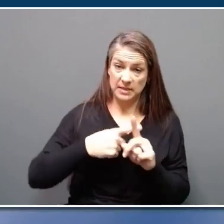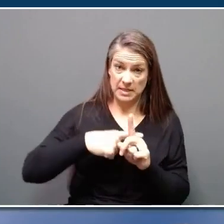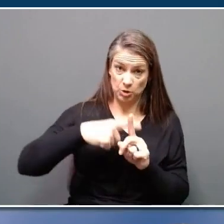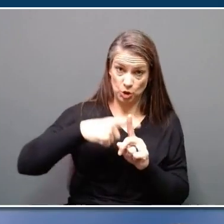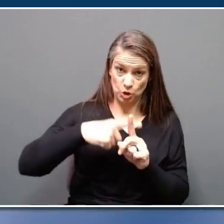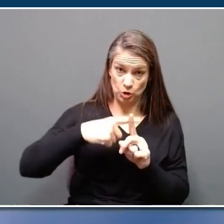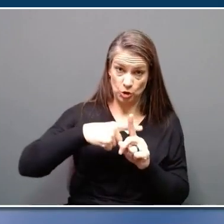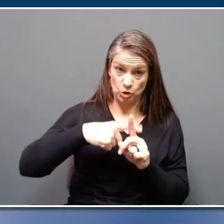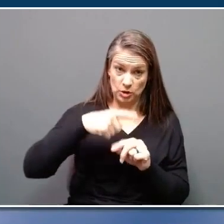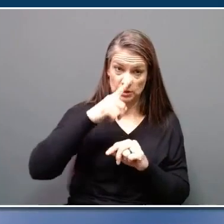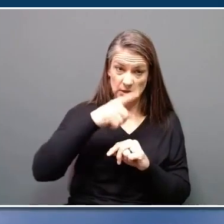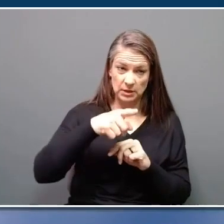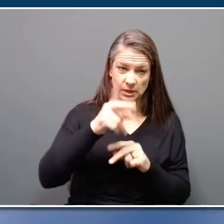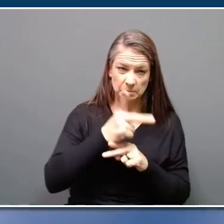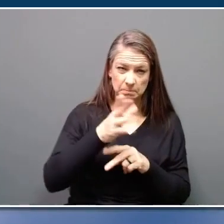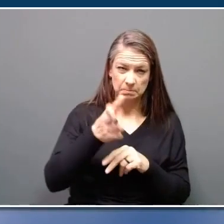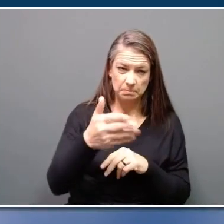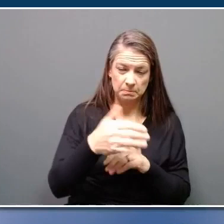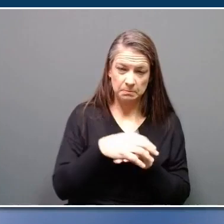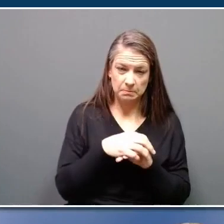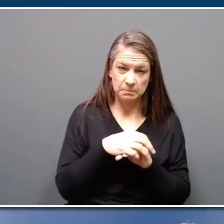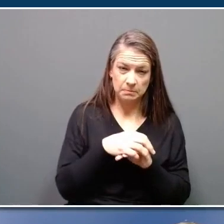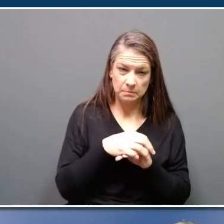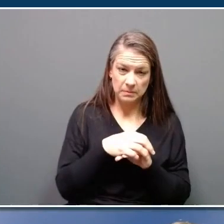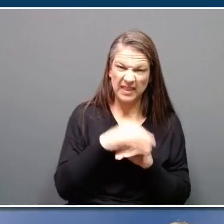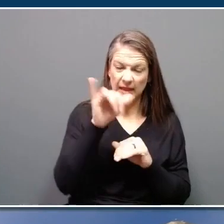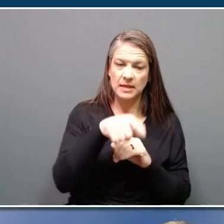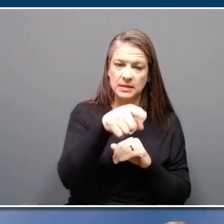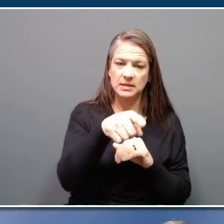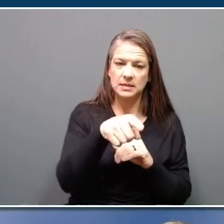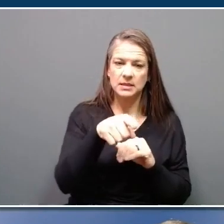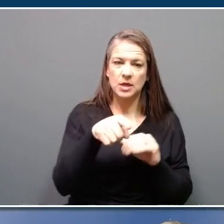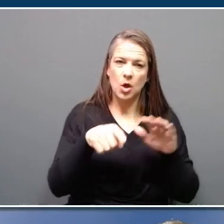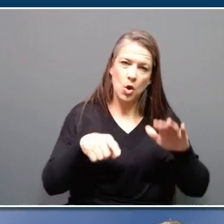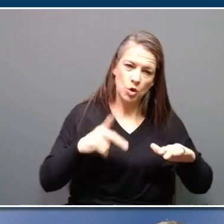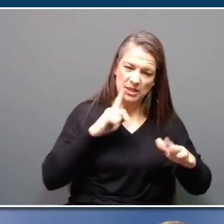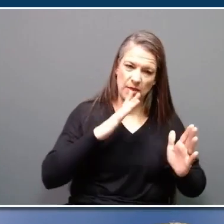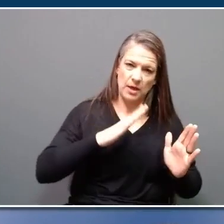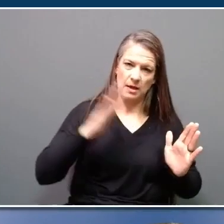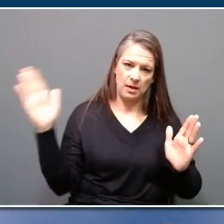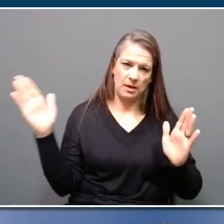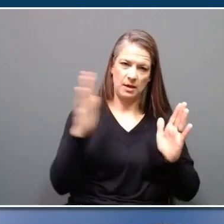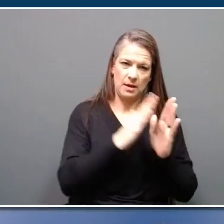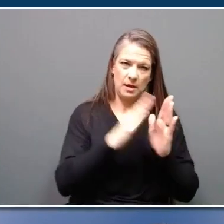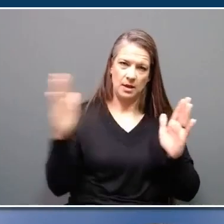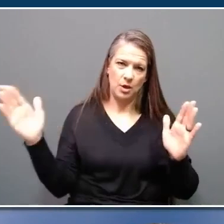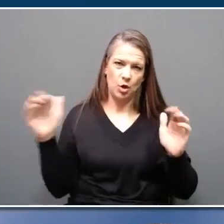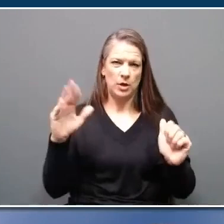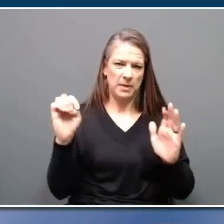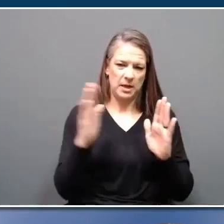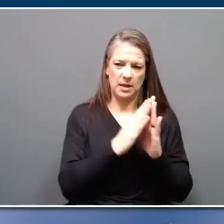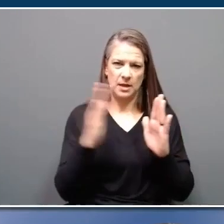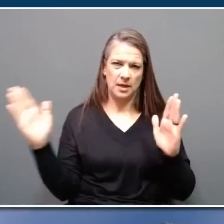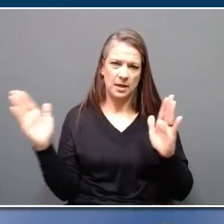end. You can keep running through it. And this is the higher end. As you see, what we showed you in the beginning is pretty much right in the middle of